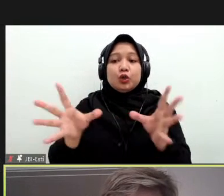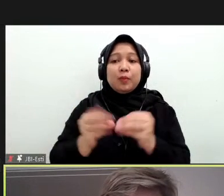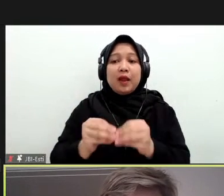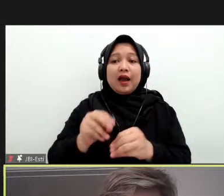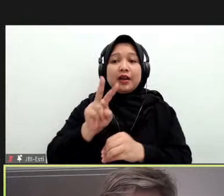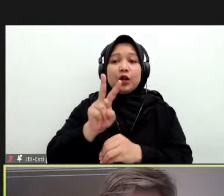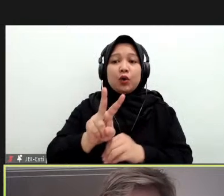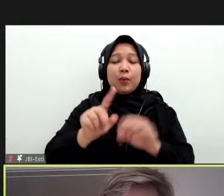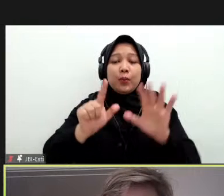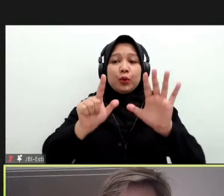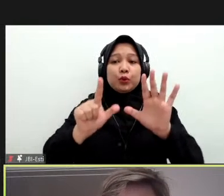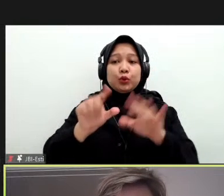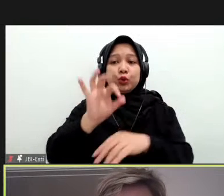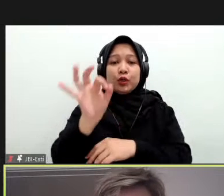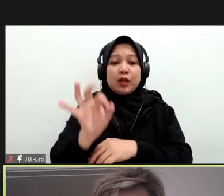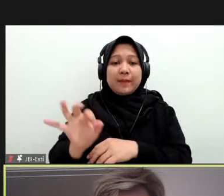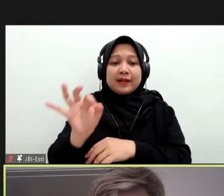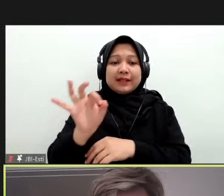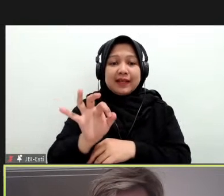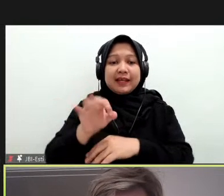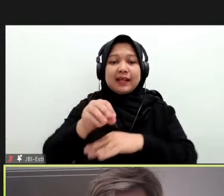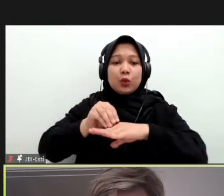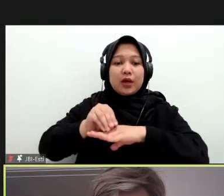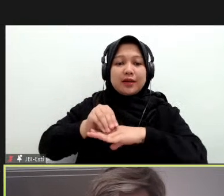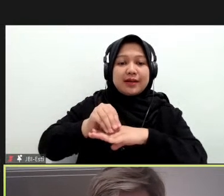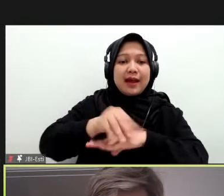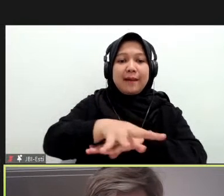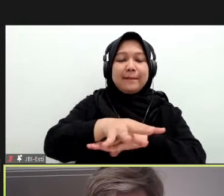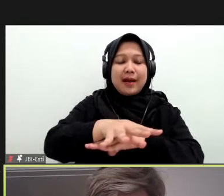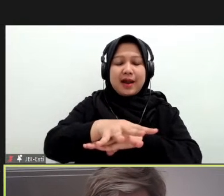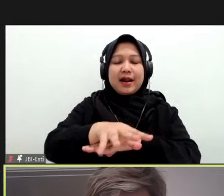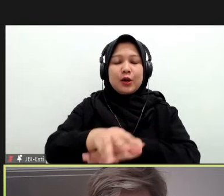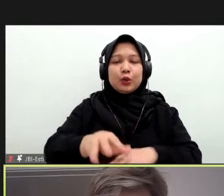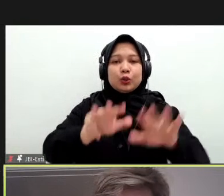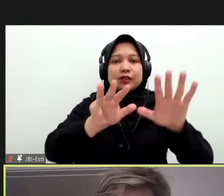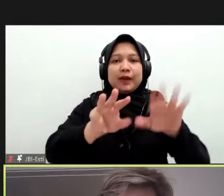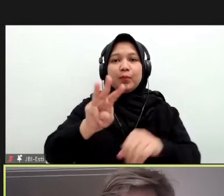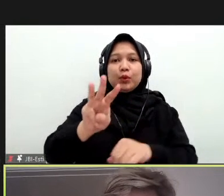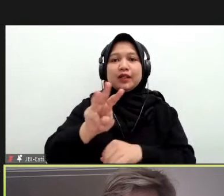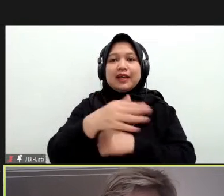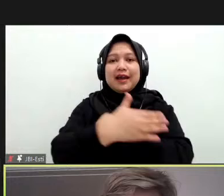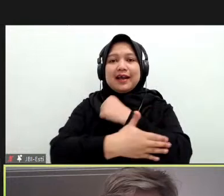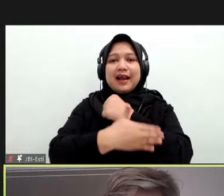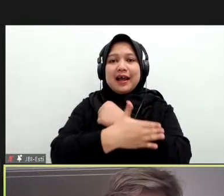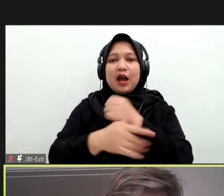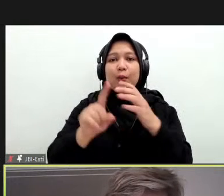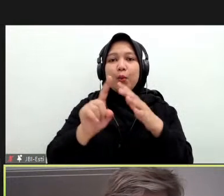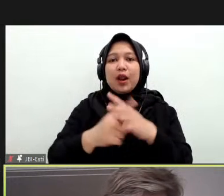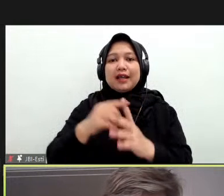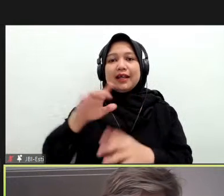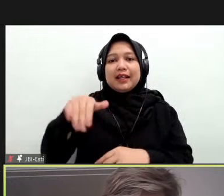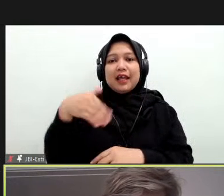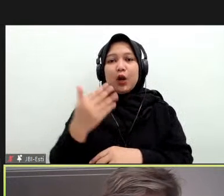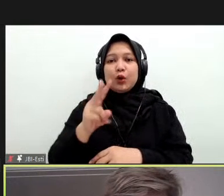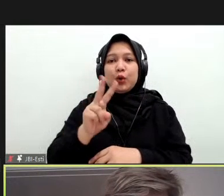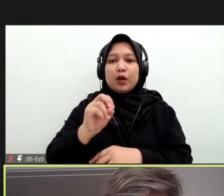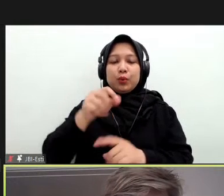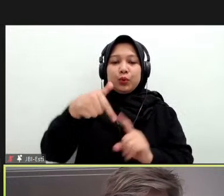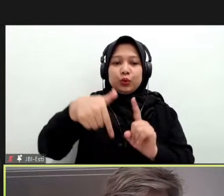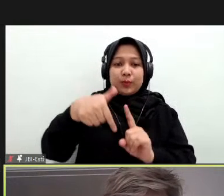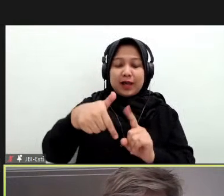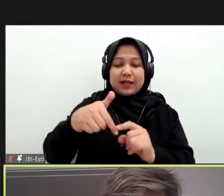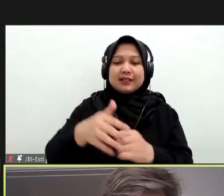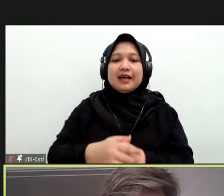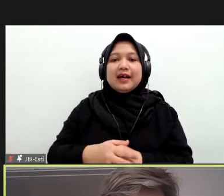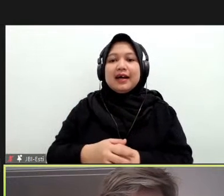in 93 countries. Out of these measures, 73% have restrictive constraining civic space